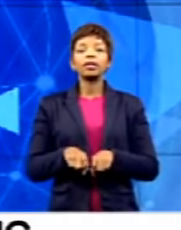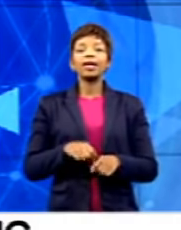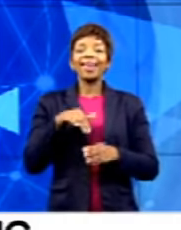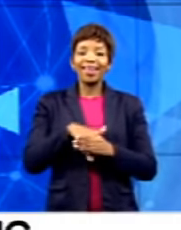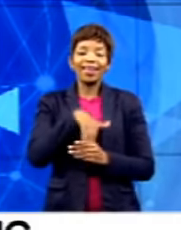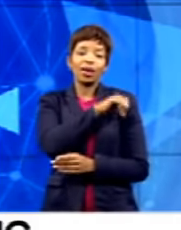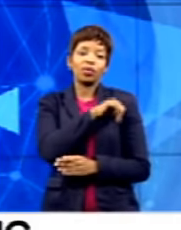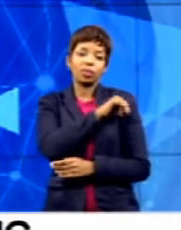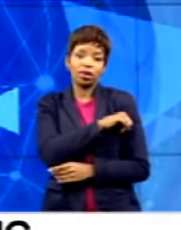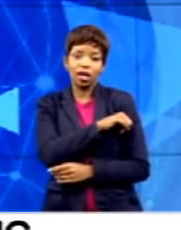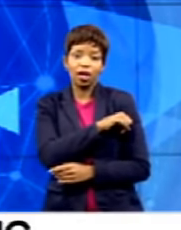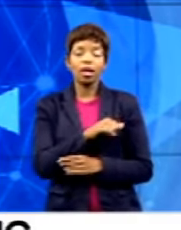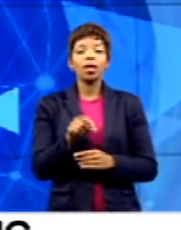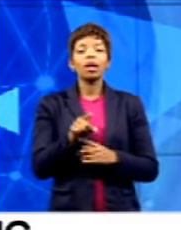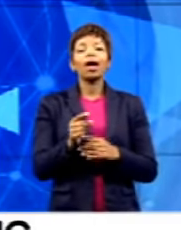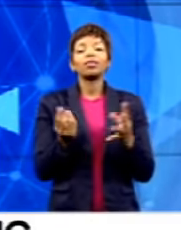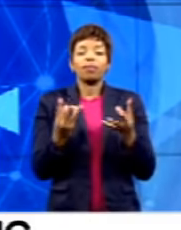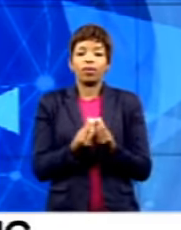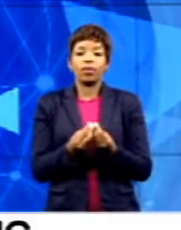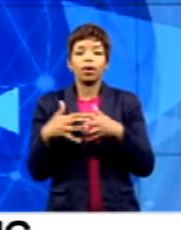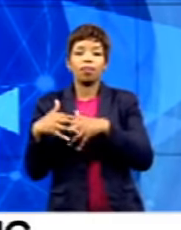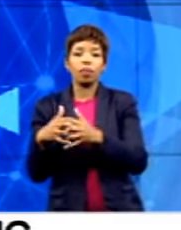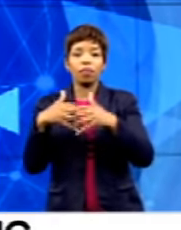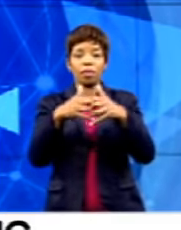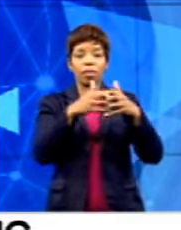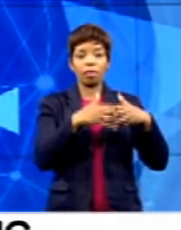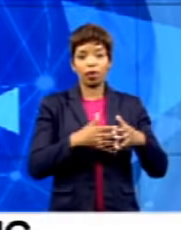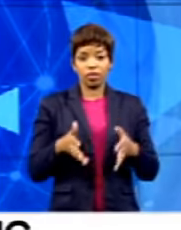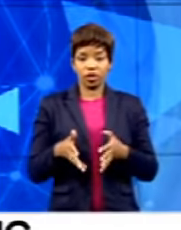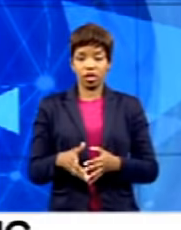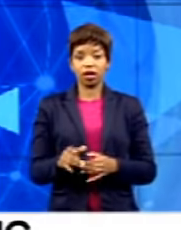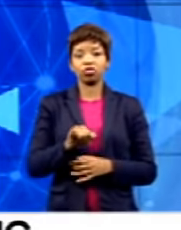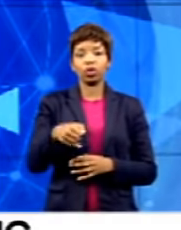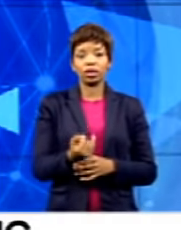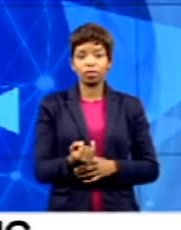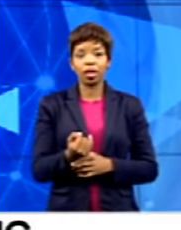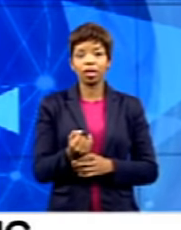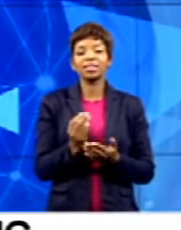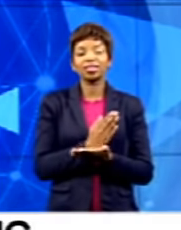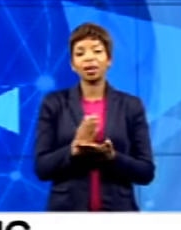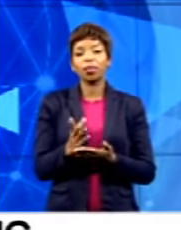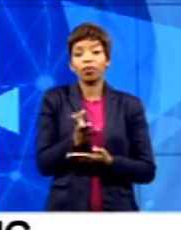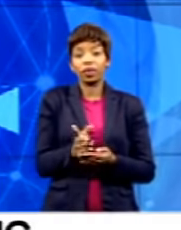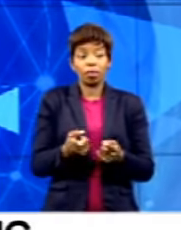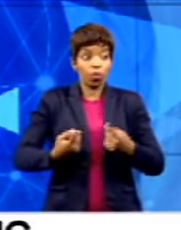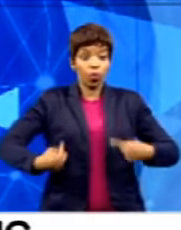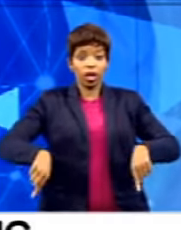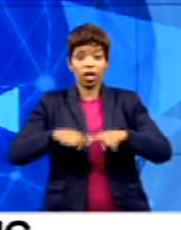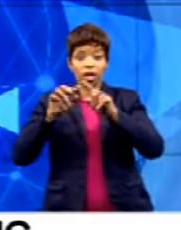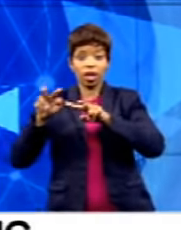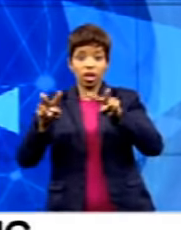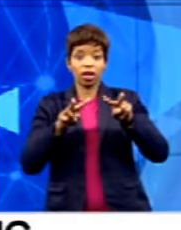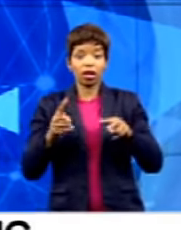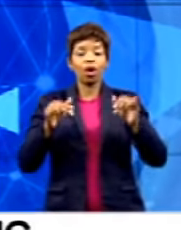quite a few that have been set up by the city of Johannesburg, and this is just one of them. As we look around, we're waiting for the matron who was, well, hopefully